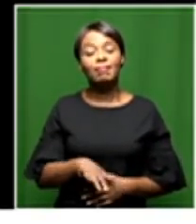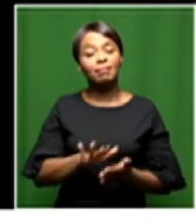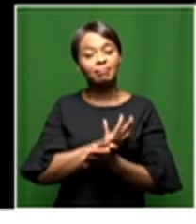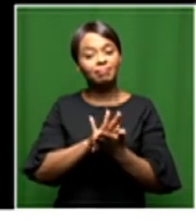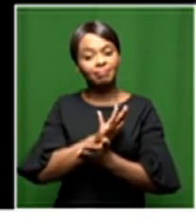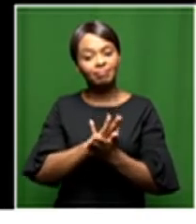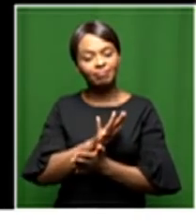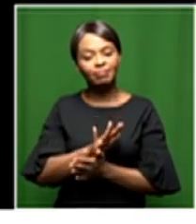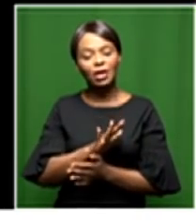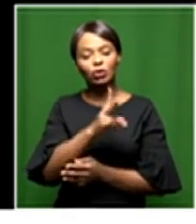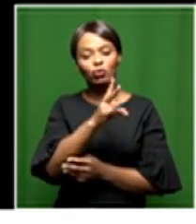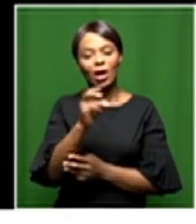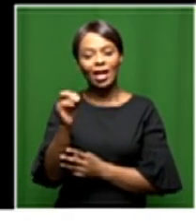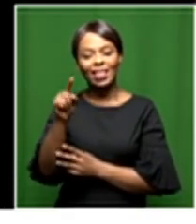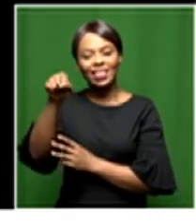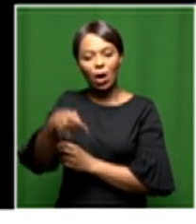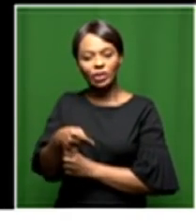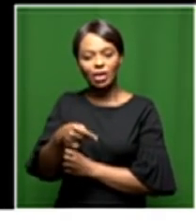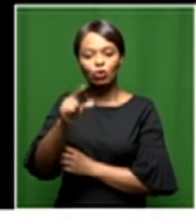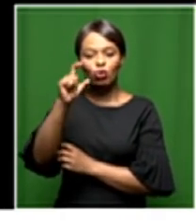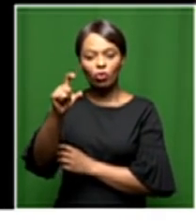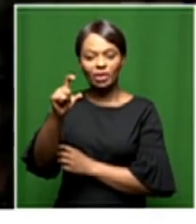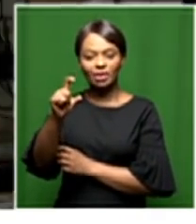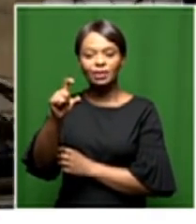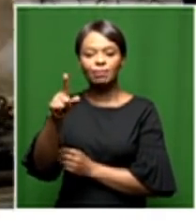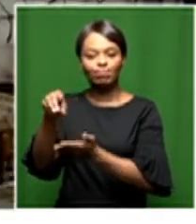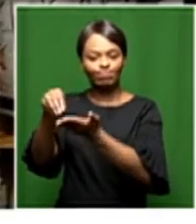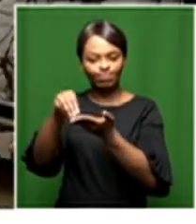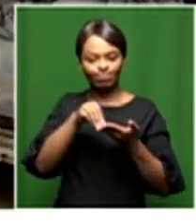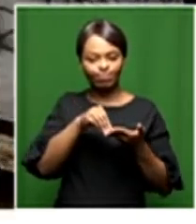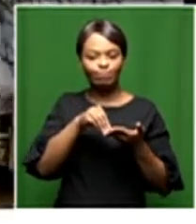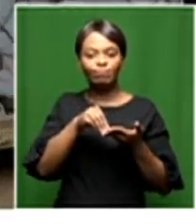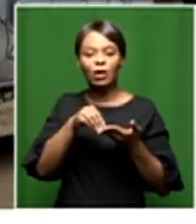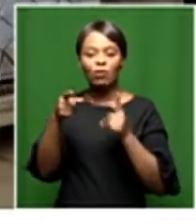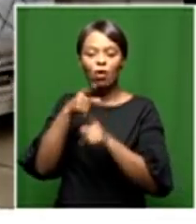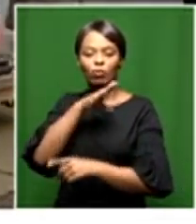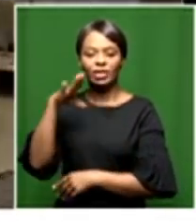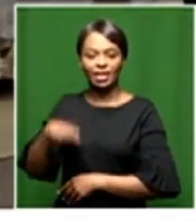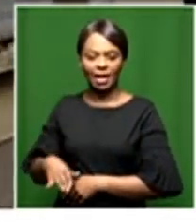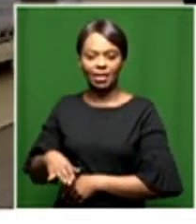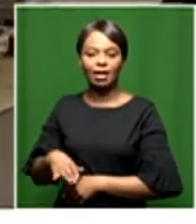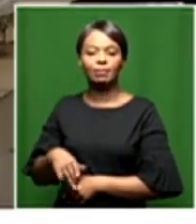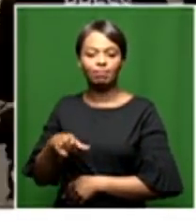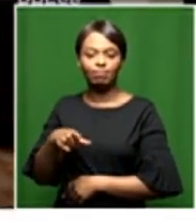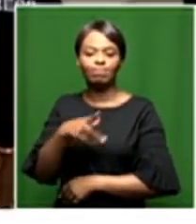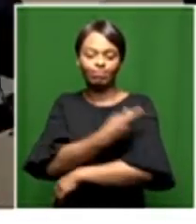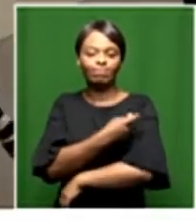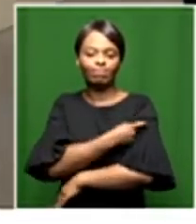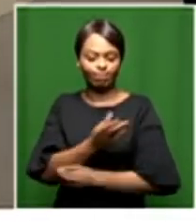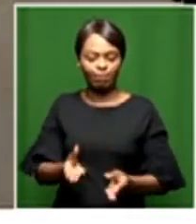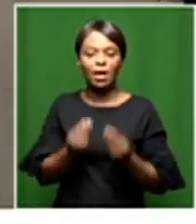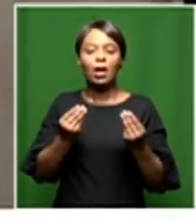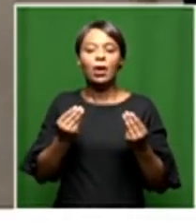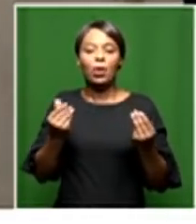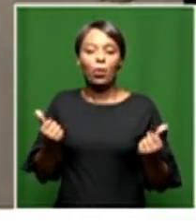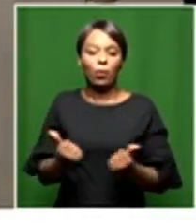of 200,000 doses from China, from Sinopharm, China. And these